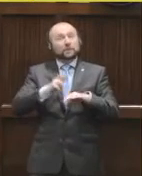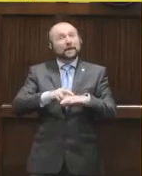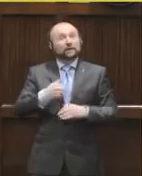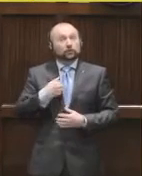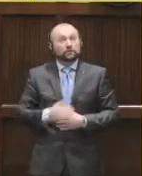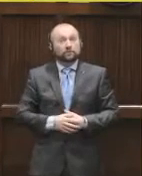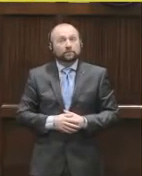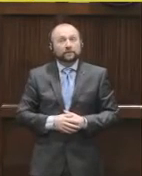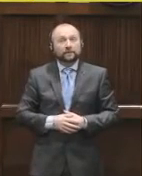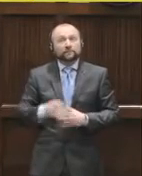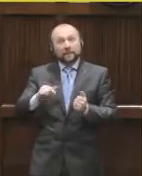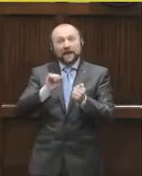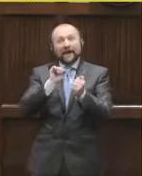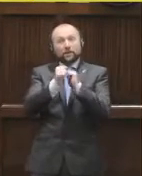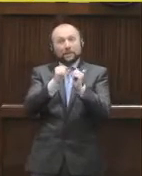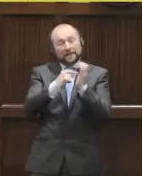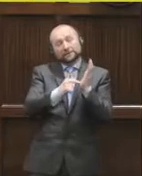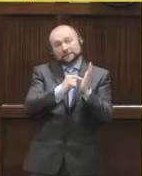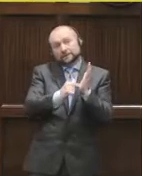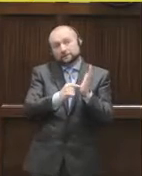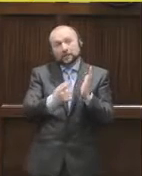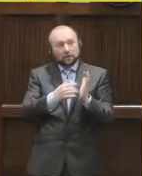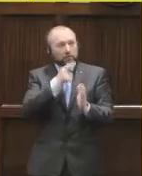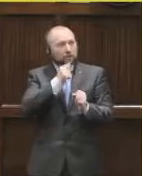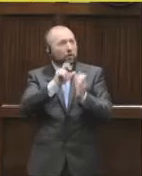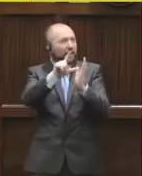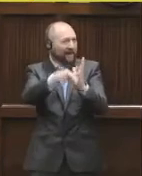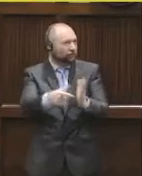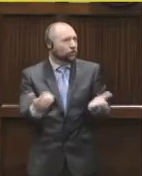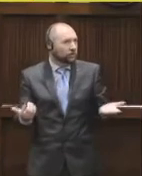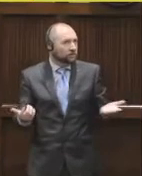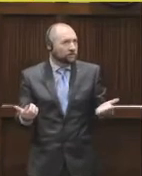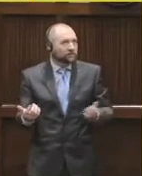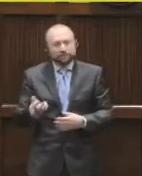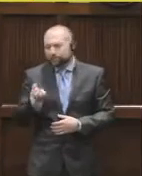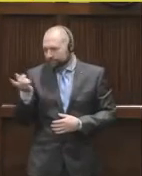tabled an amendment. I'll maybe deal with that later